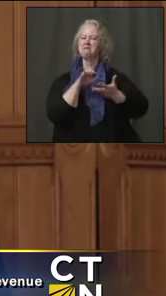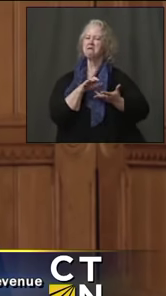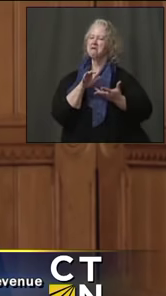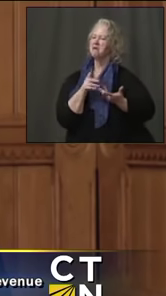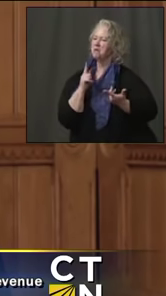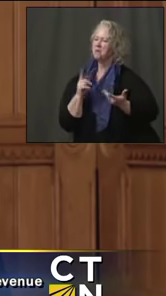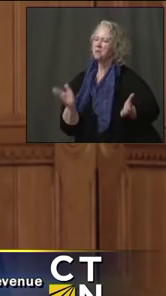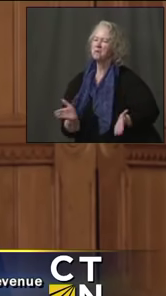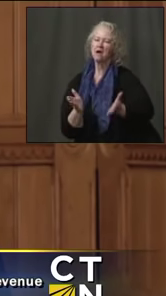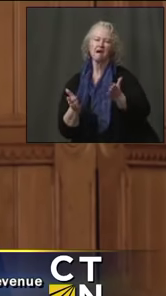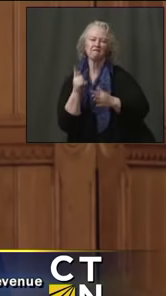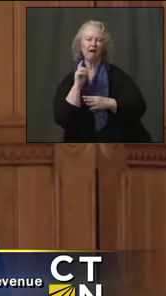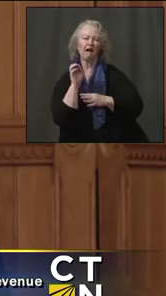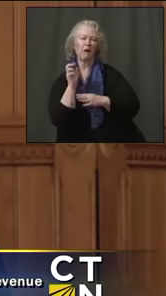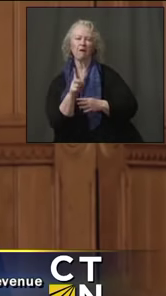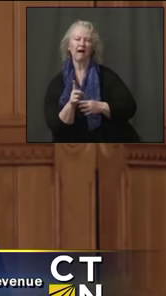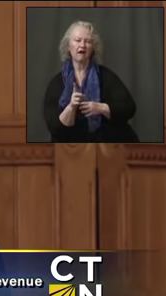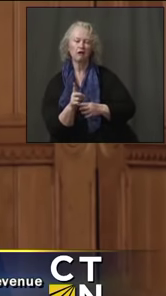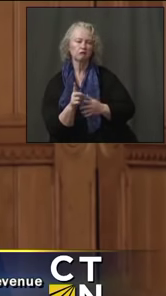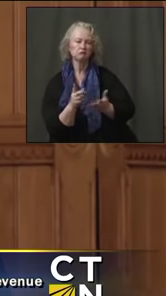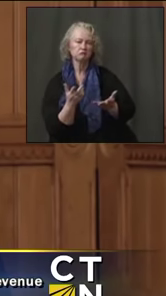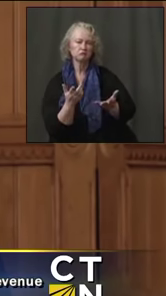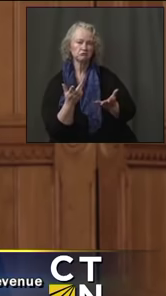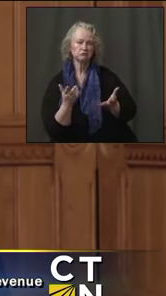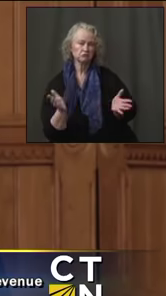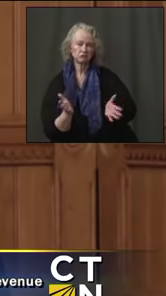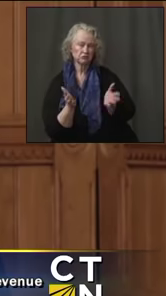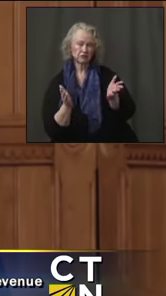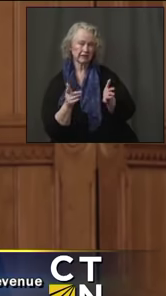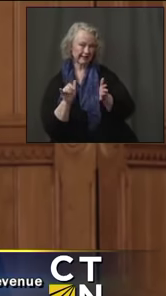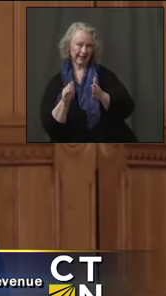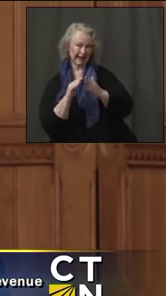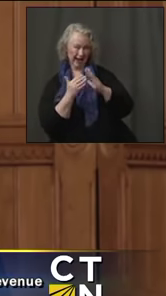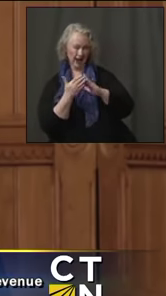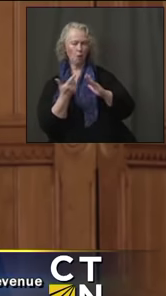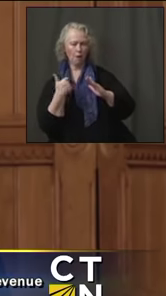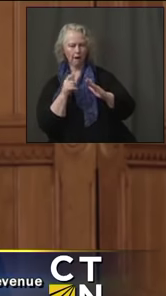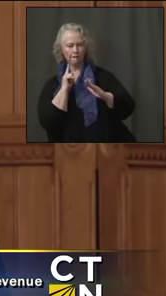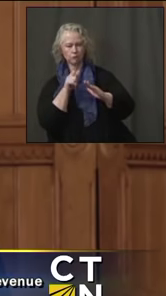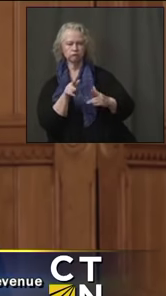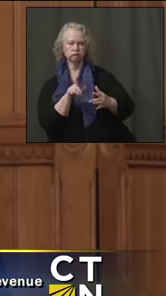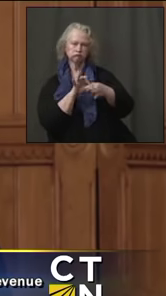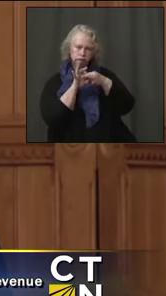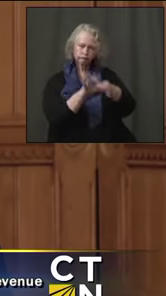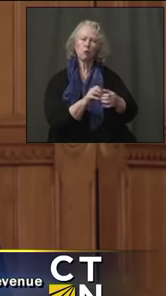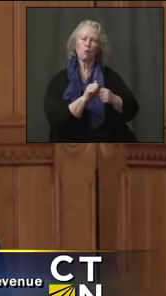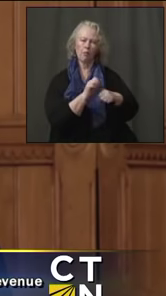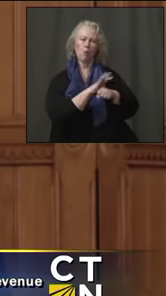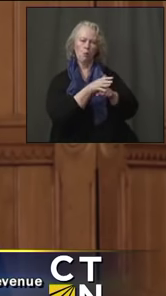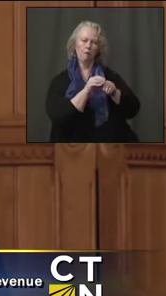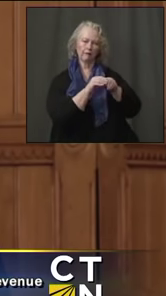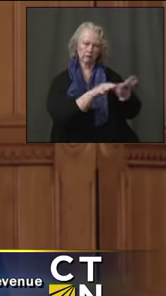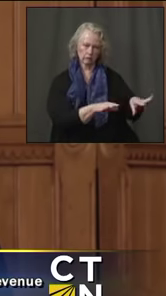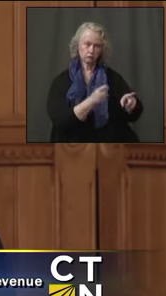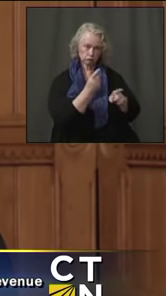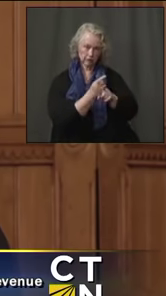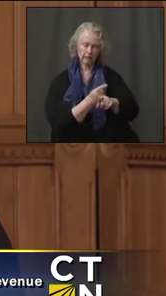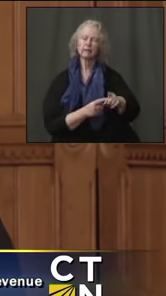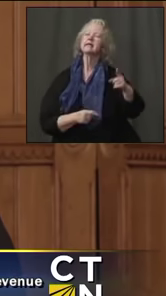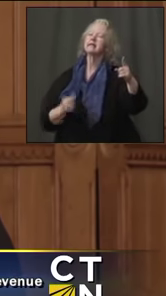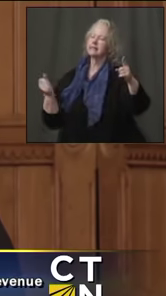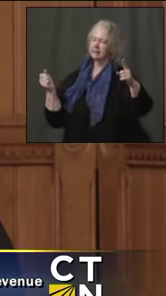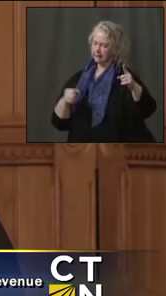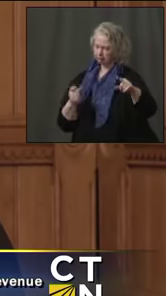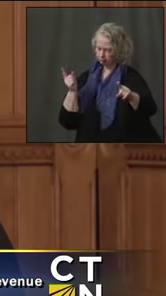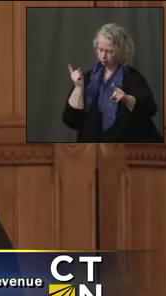bolster education grants necessarily for cities and towns. We have to show a direct link to a COVID expenditure. That is correct, and it also has